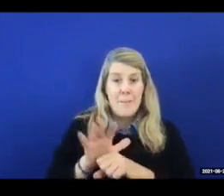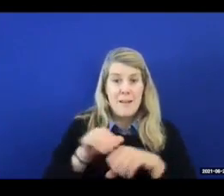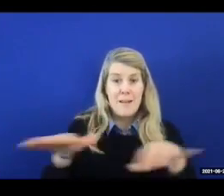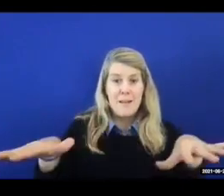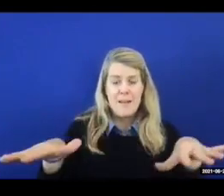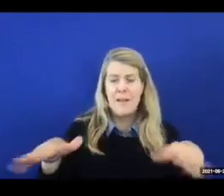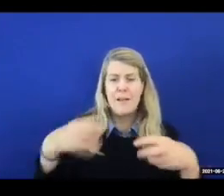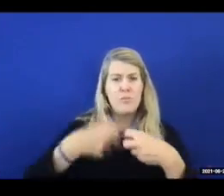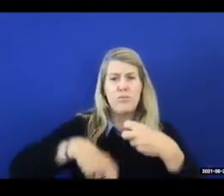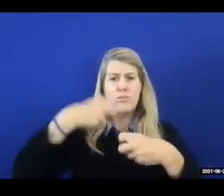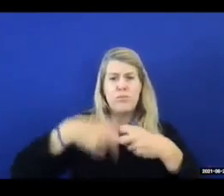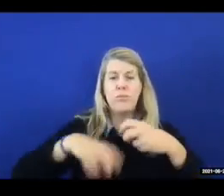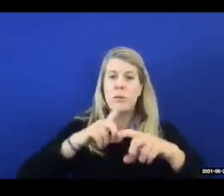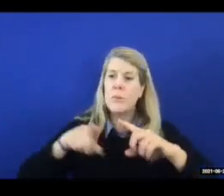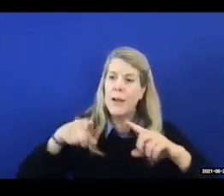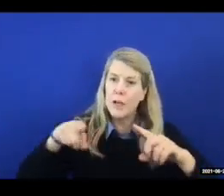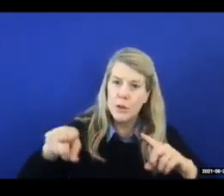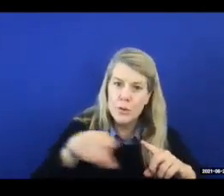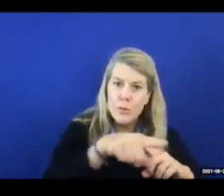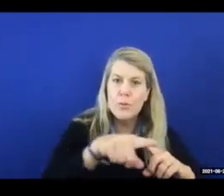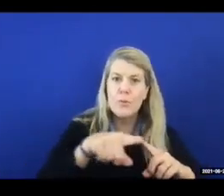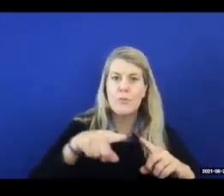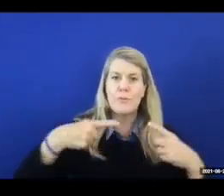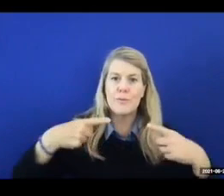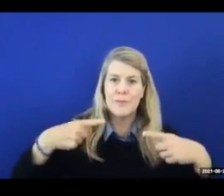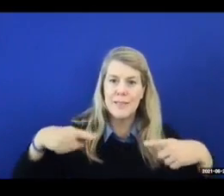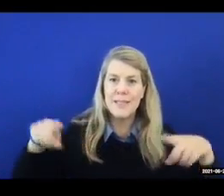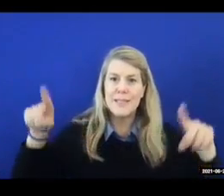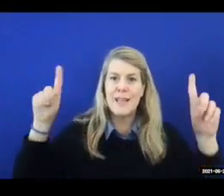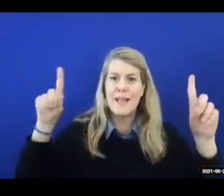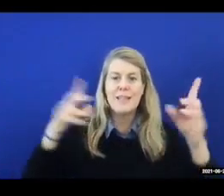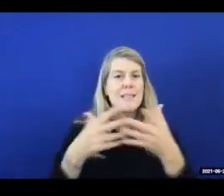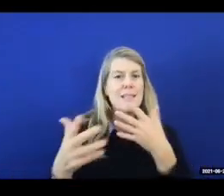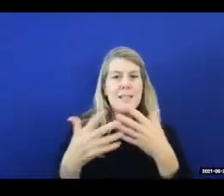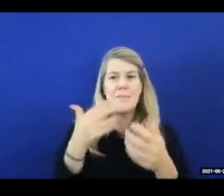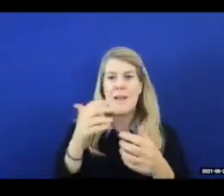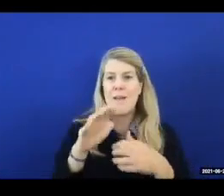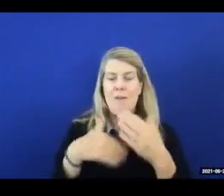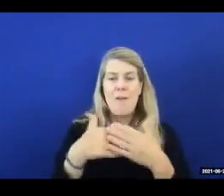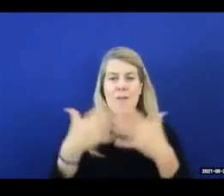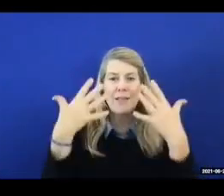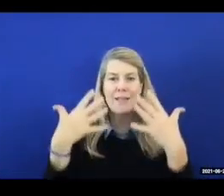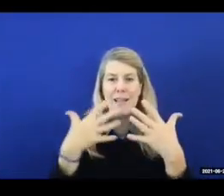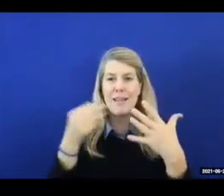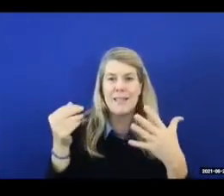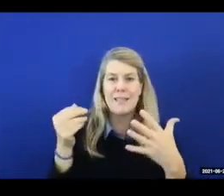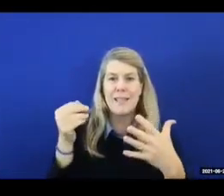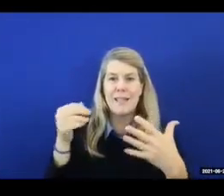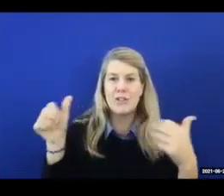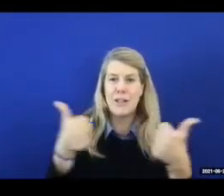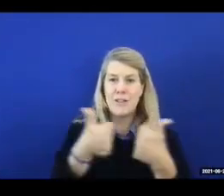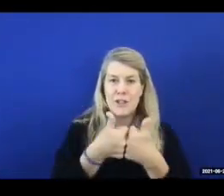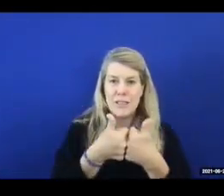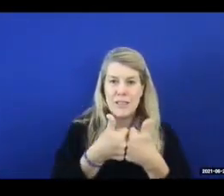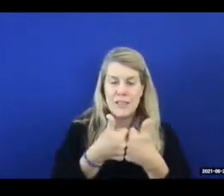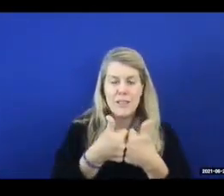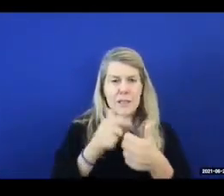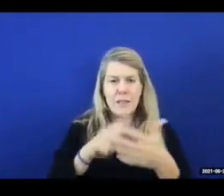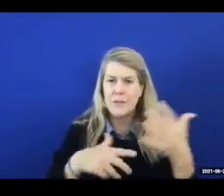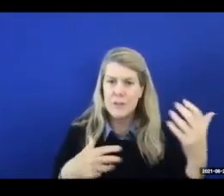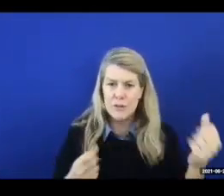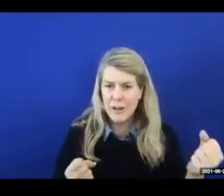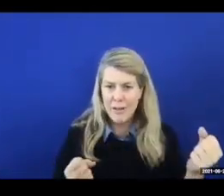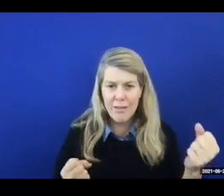difficult, yet you have succeeded despite every sadness and hardship. What strength, what